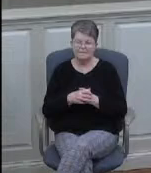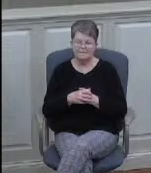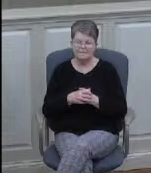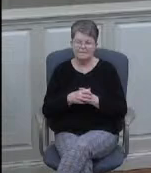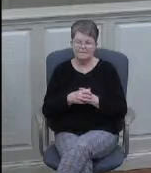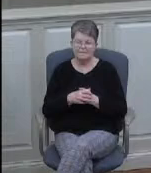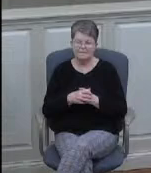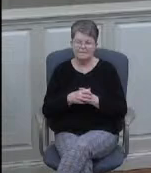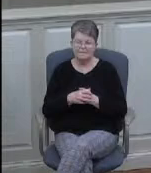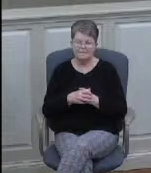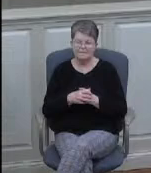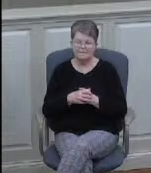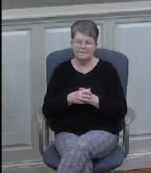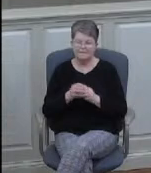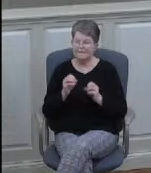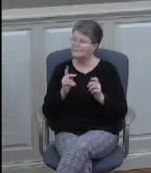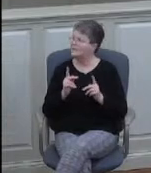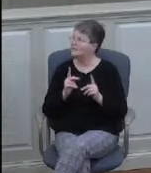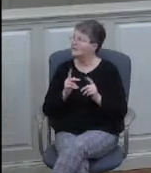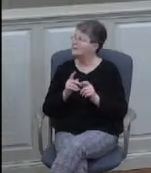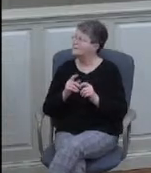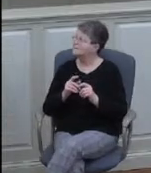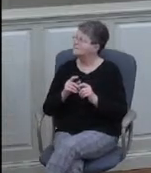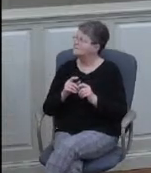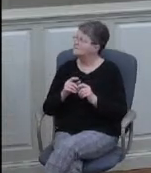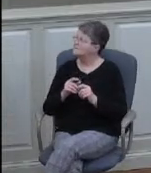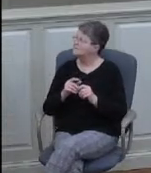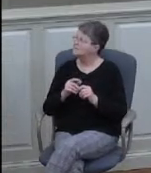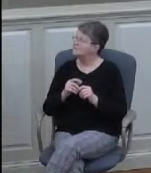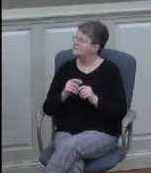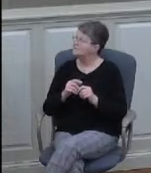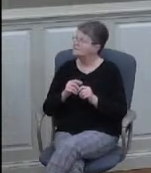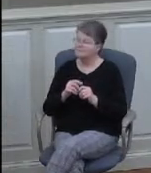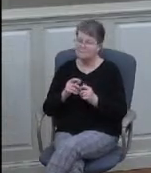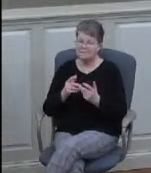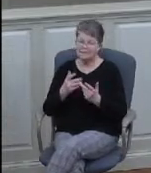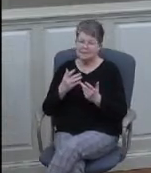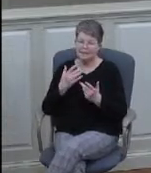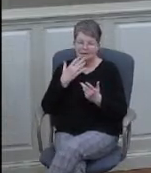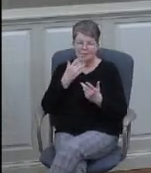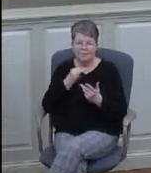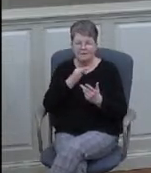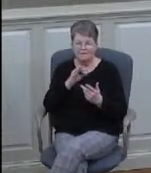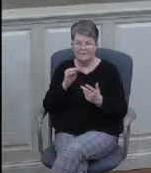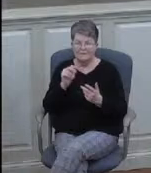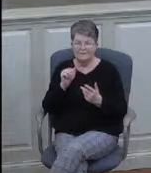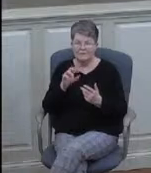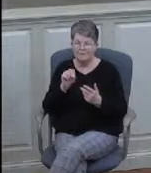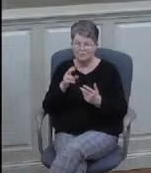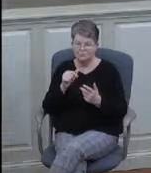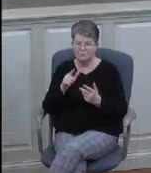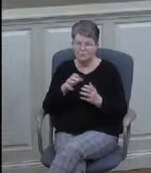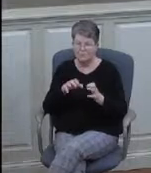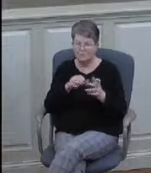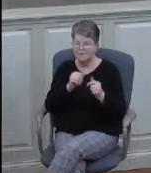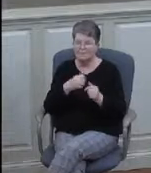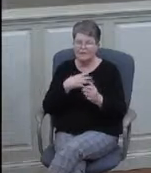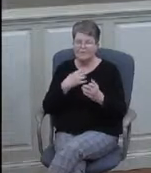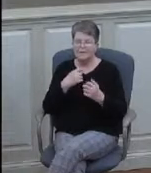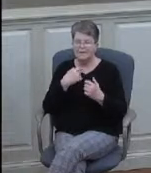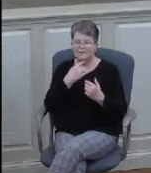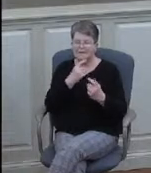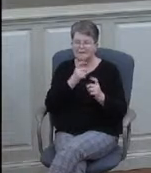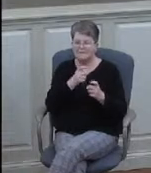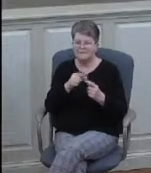There we go. Okay. Real quick before, if I didn't know if Marshall was going to leave or not, I want to give a special thanks to the utility guys for helping